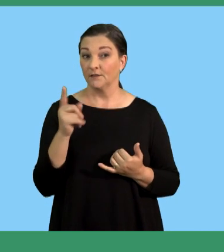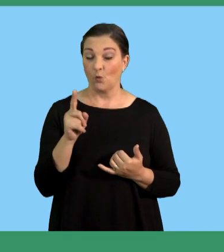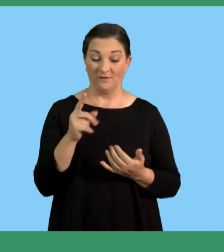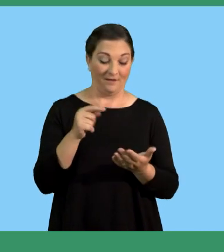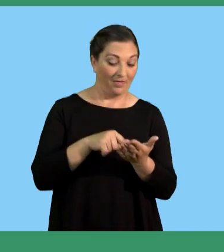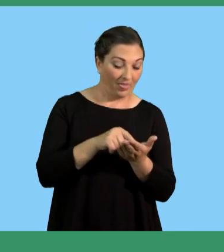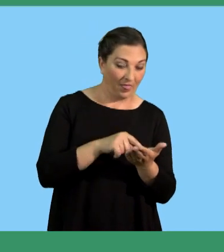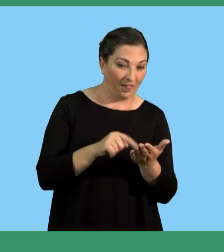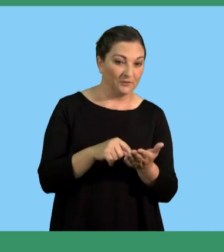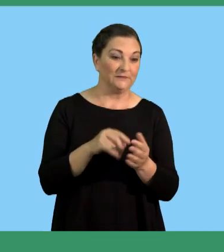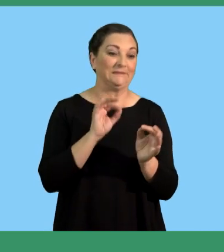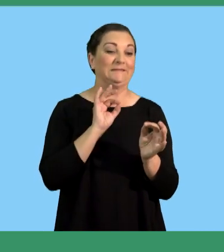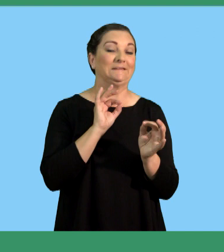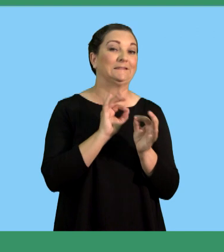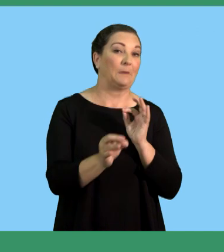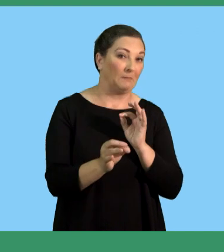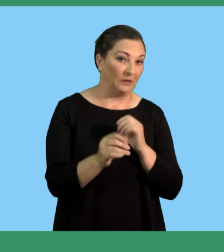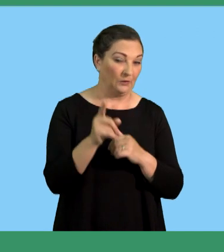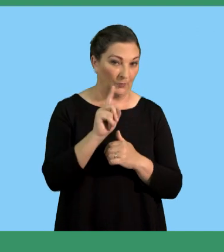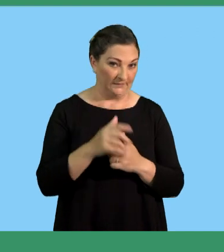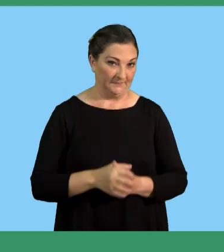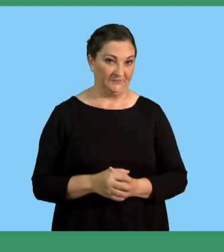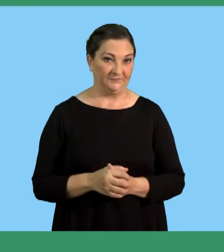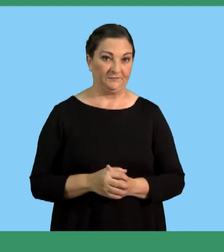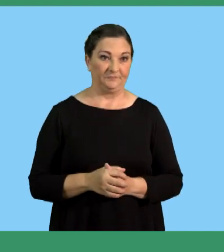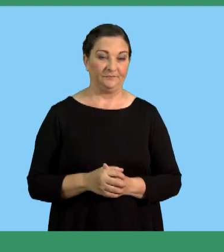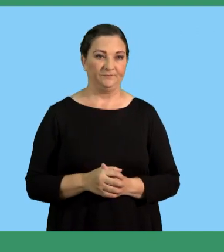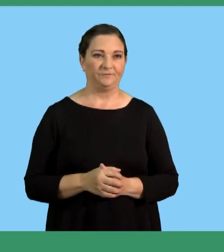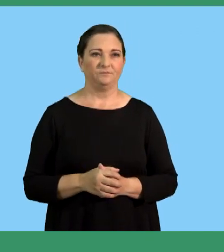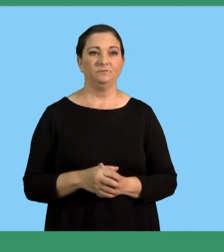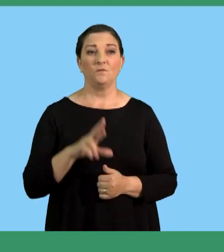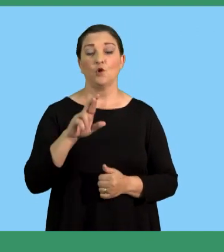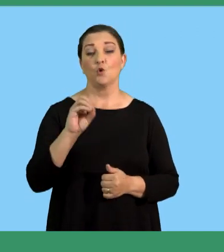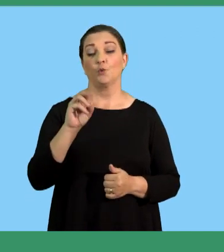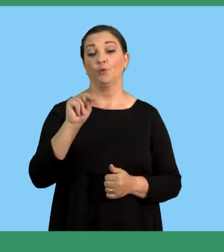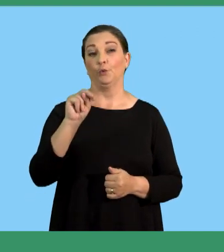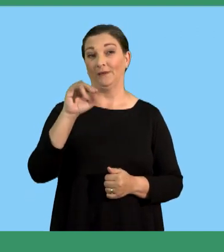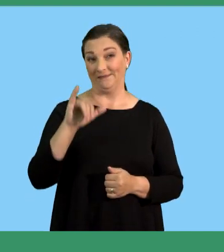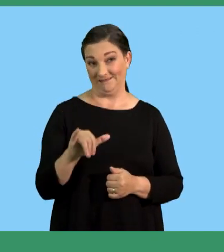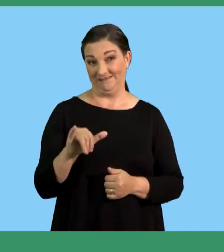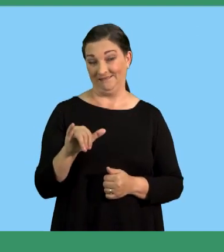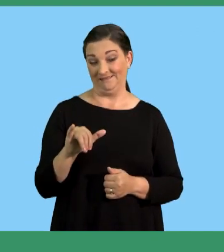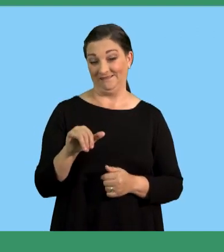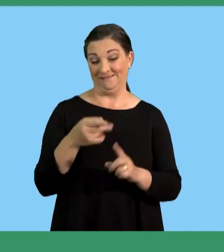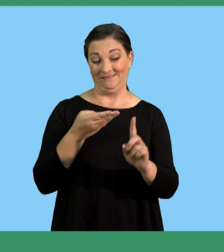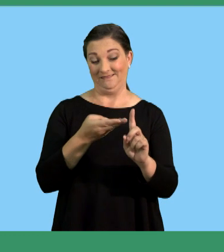look into calculating simple interest. We have now a scenario.